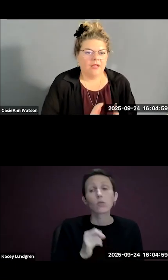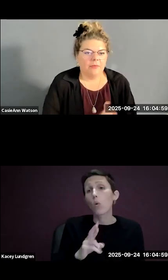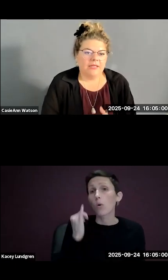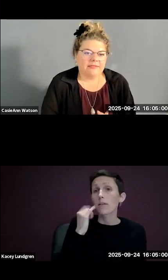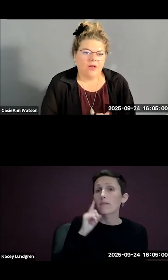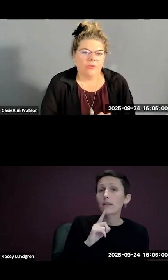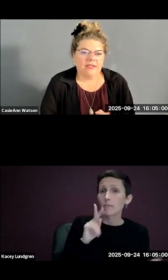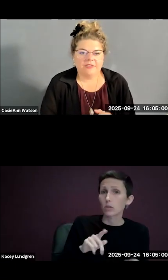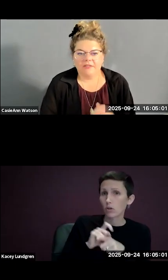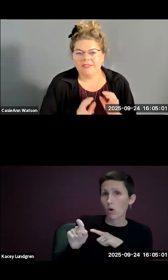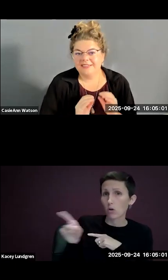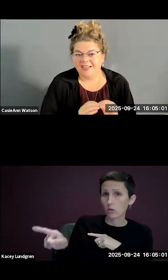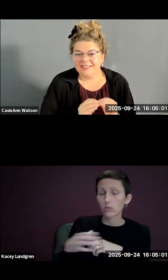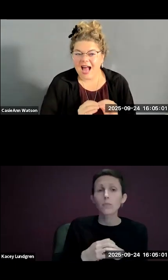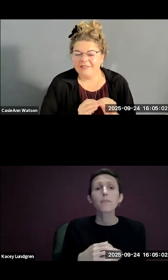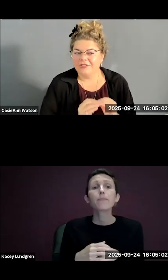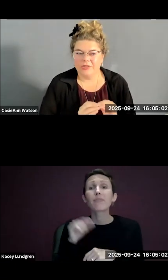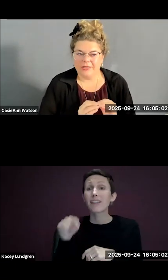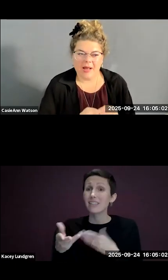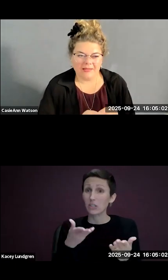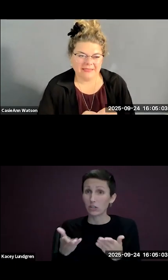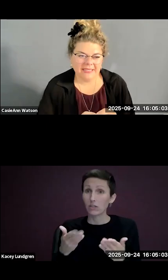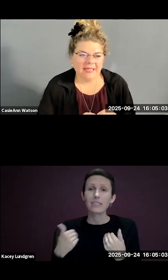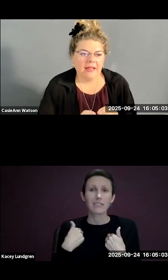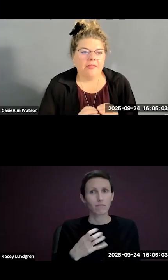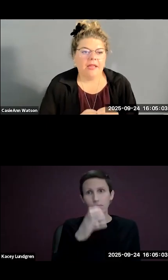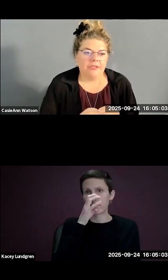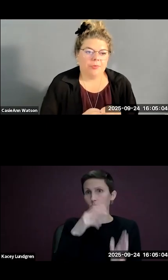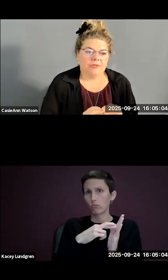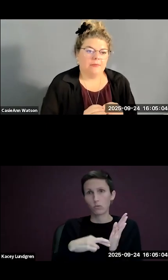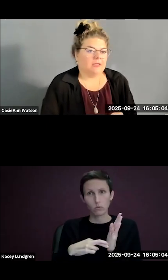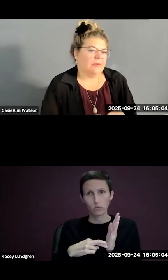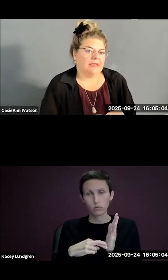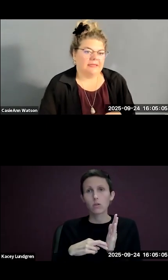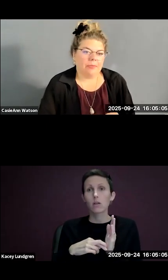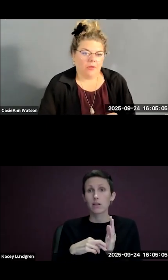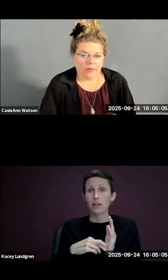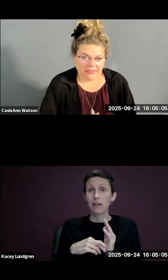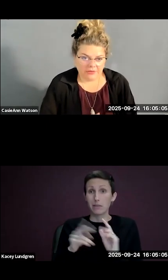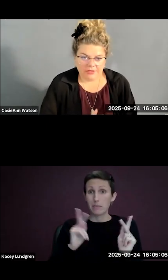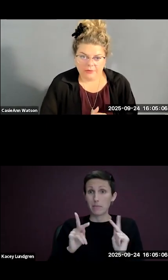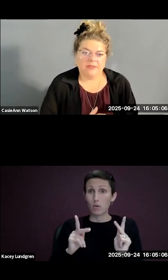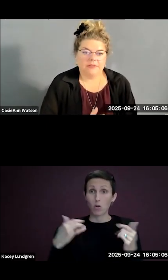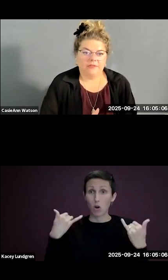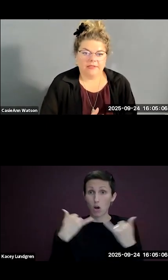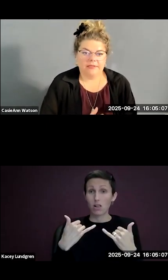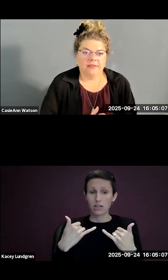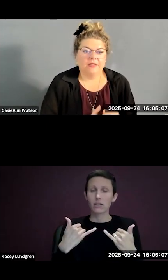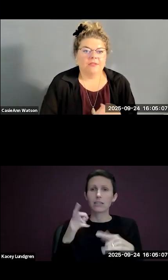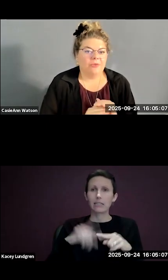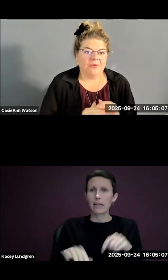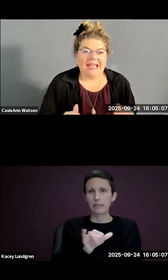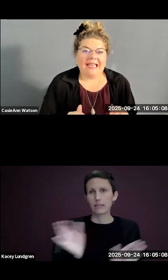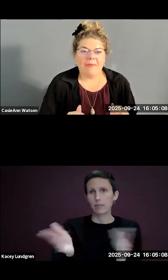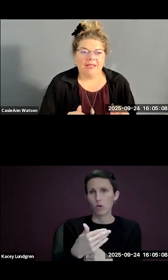you. Please note, this service does have a strict policy that each person must be in a separate location to use this